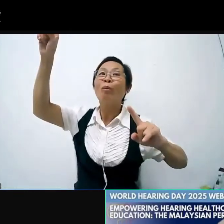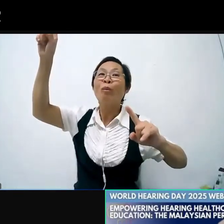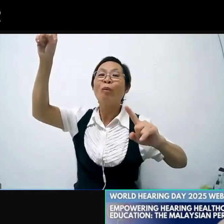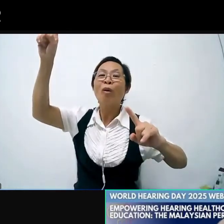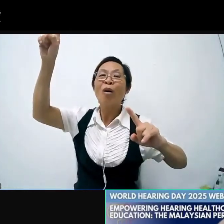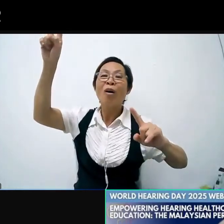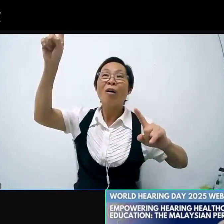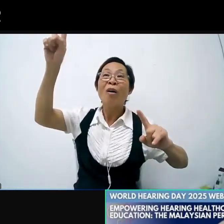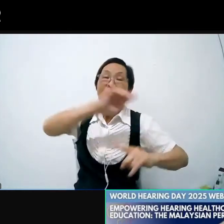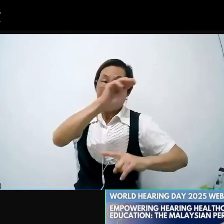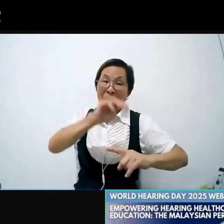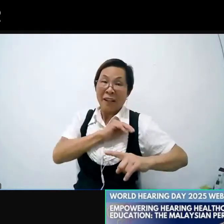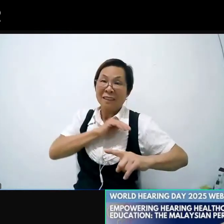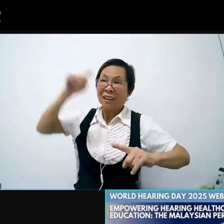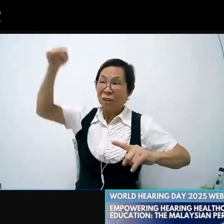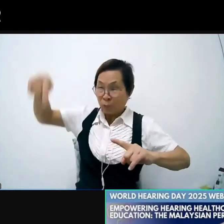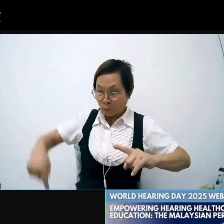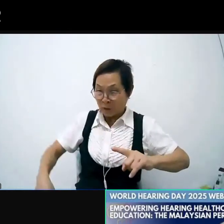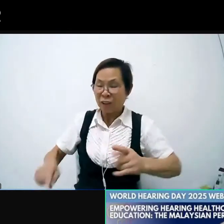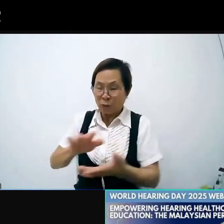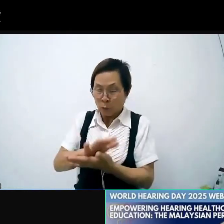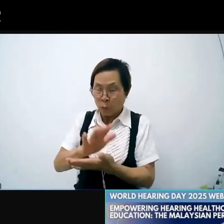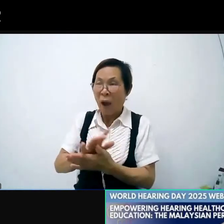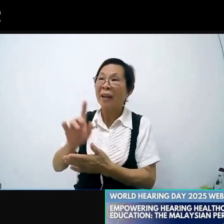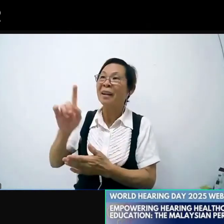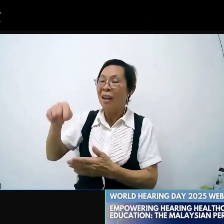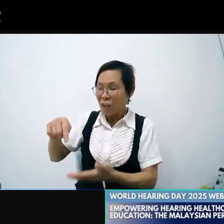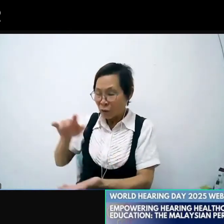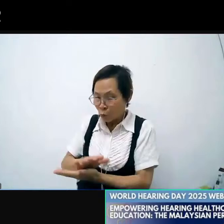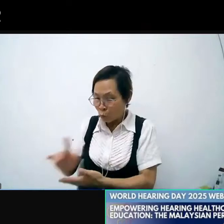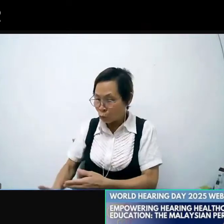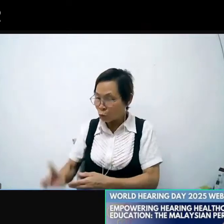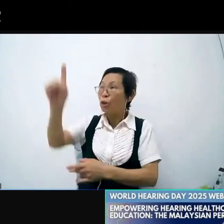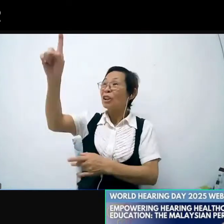it's not from one side only.